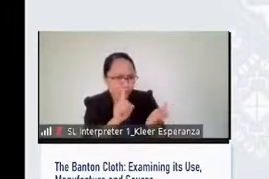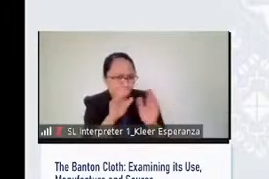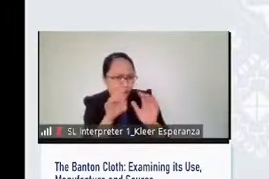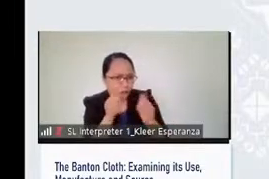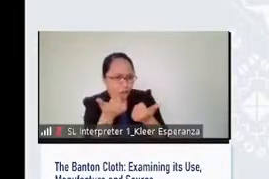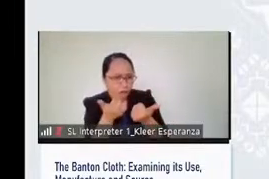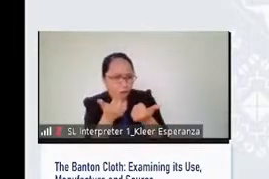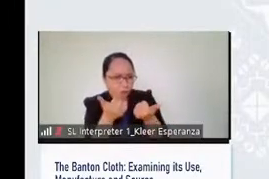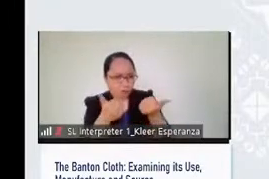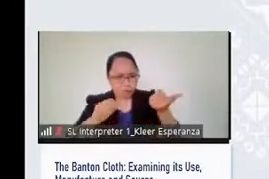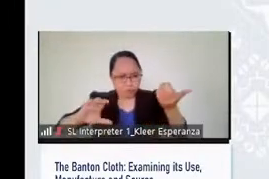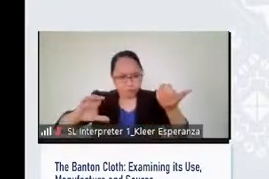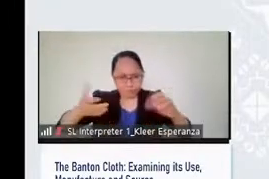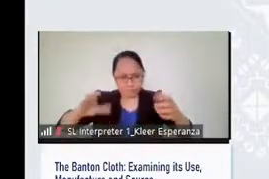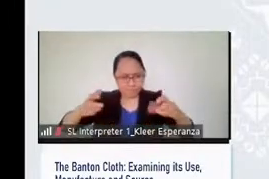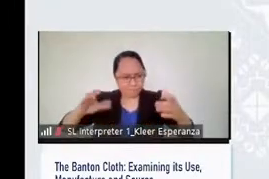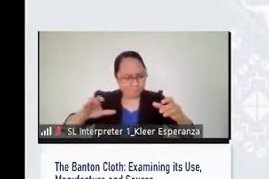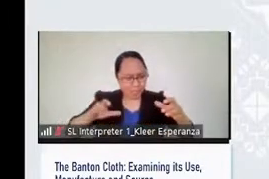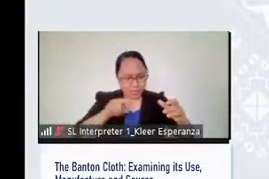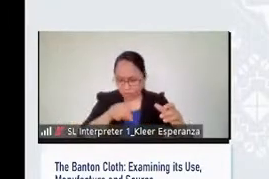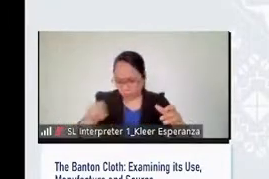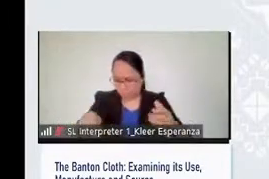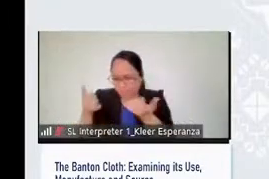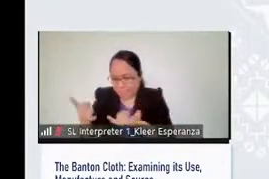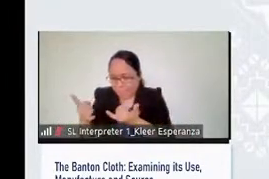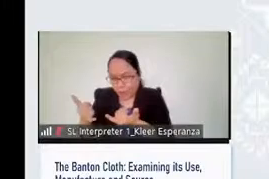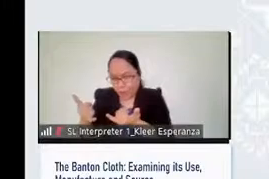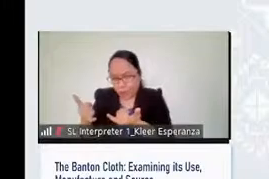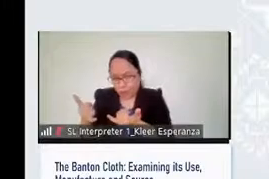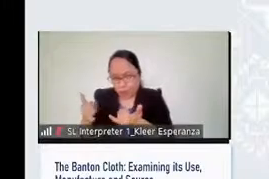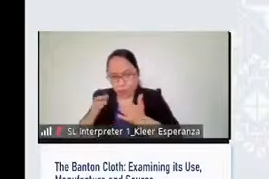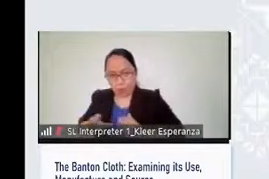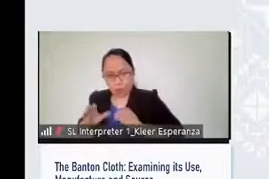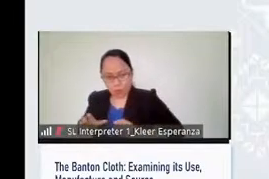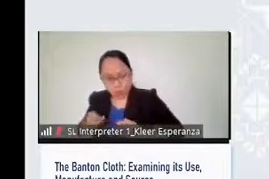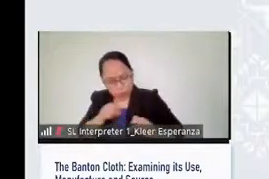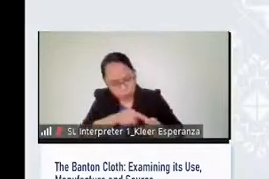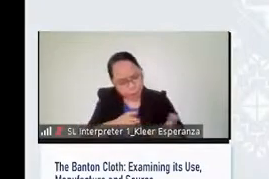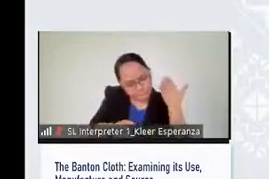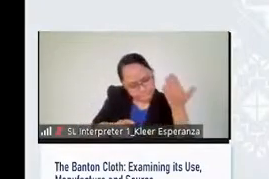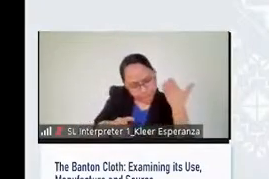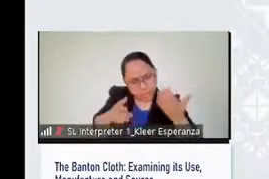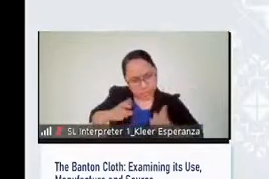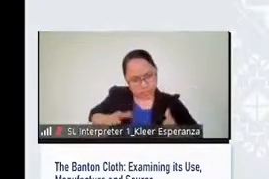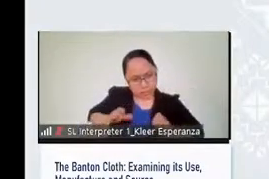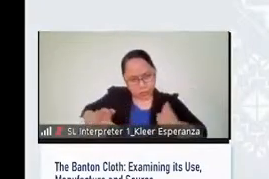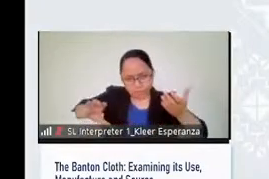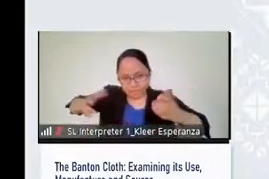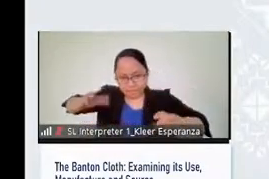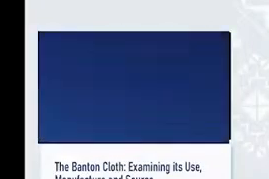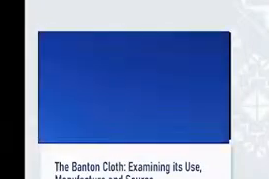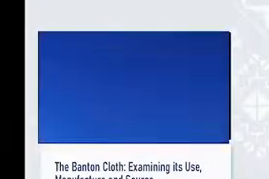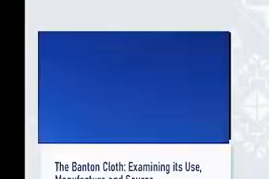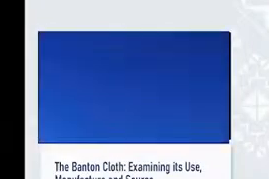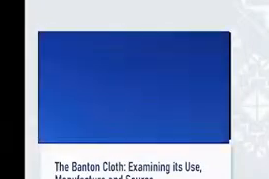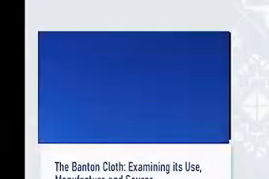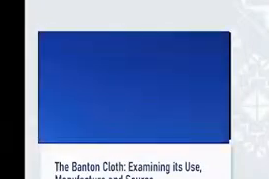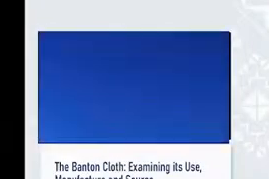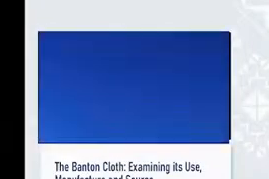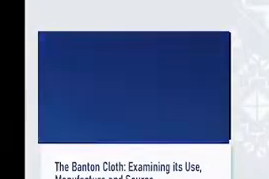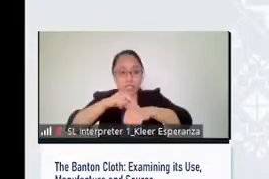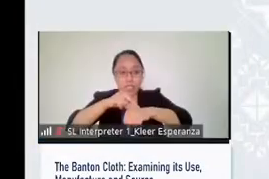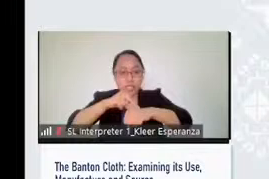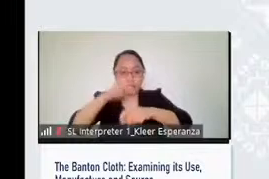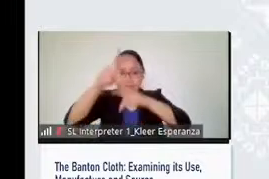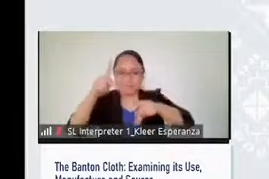dyes, the fragments were compared to the available textiles from the National Ethnographic Collection of the same material, weaving and dyeing